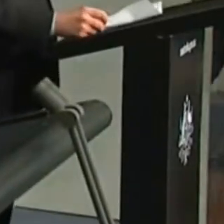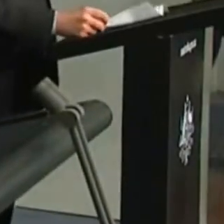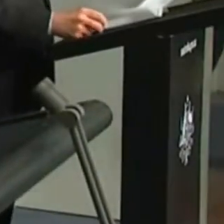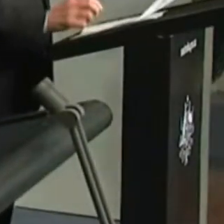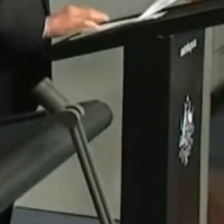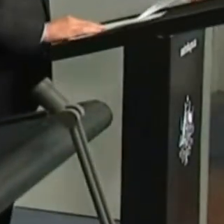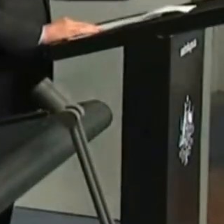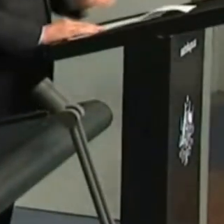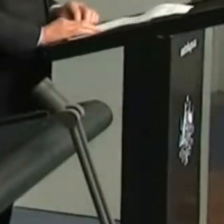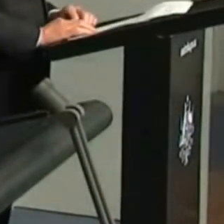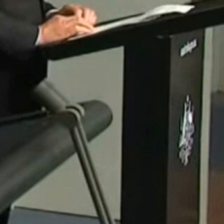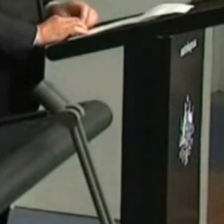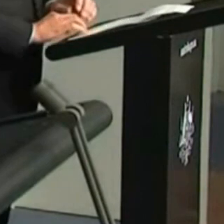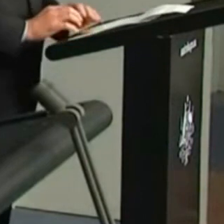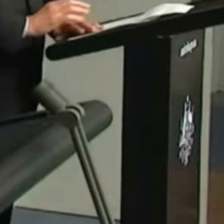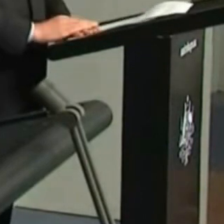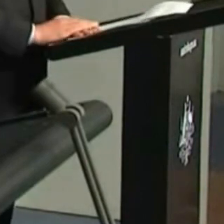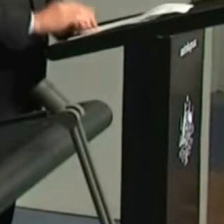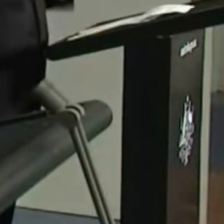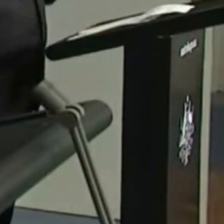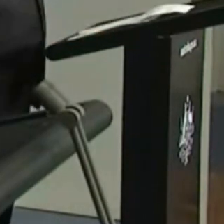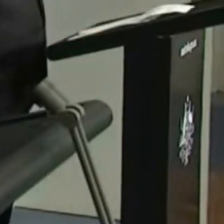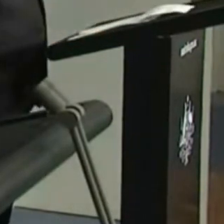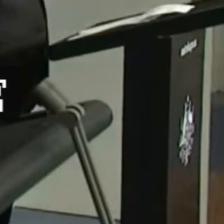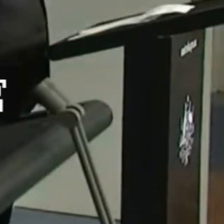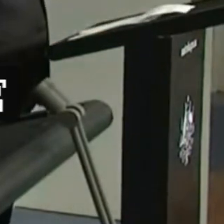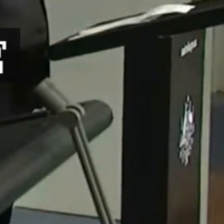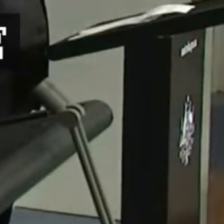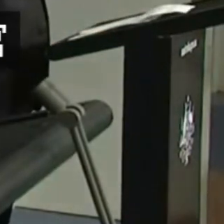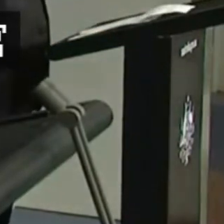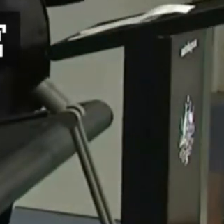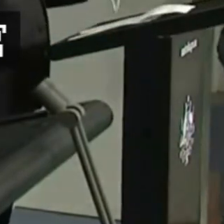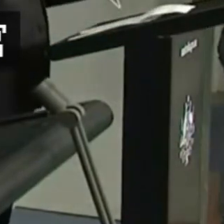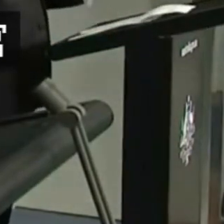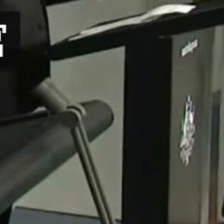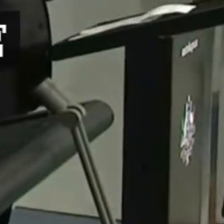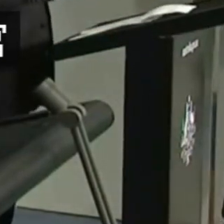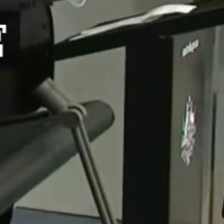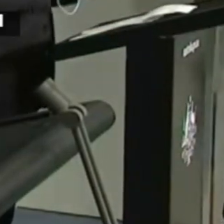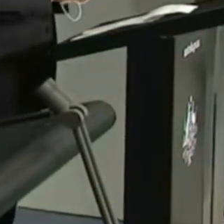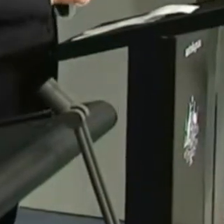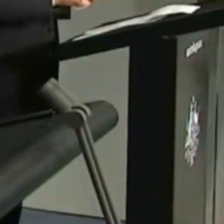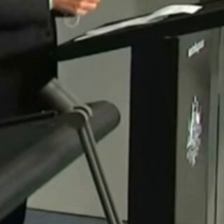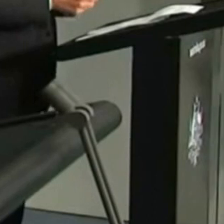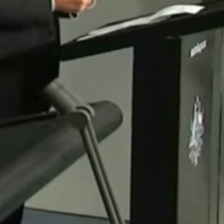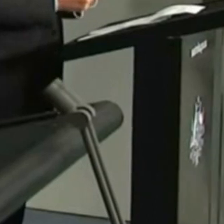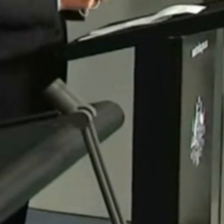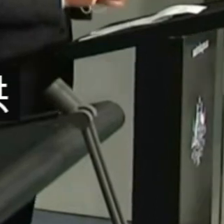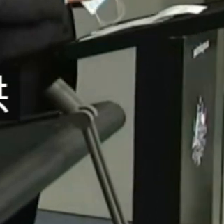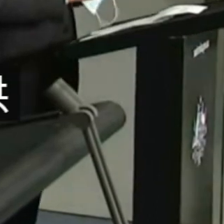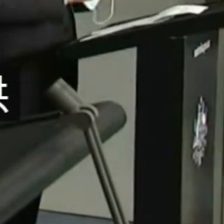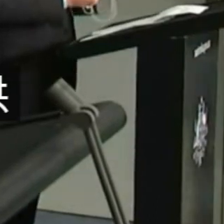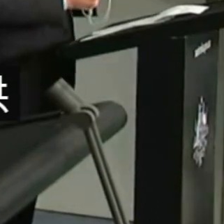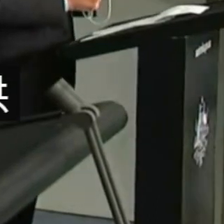And good morning, everybody. I'm joined by the Chief Medical Officer of Australia, Professor Paul Kelly, and we're providing an update